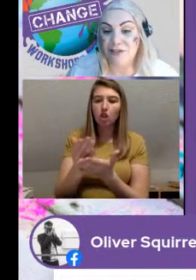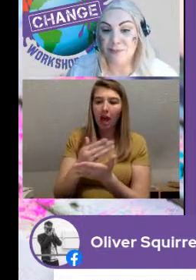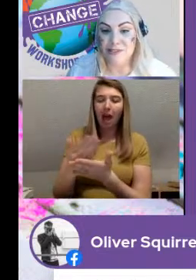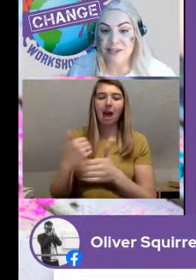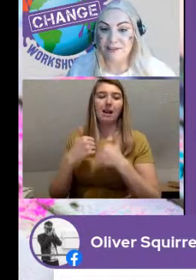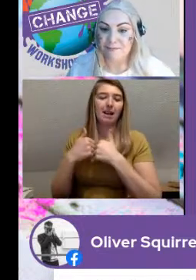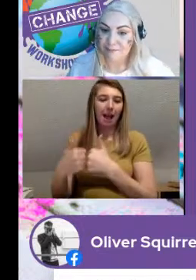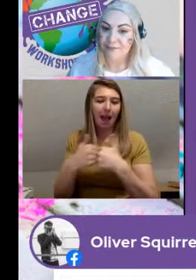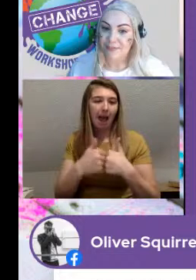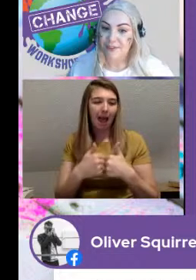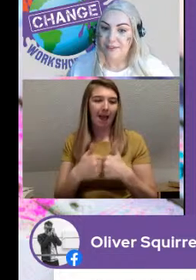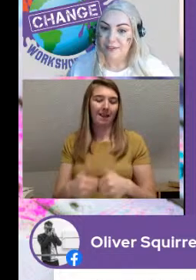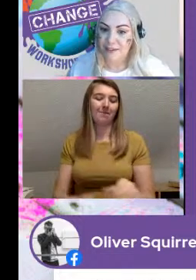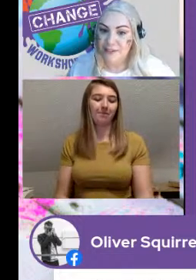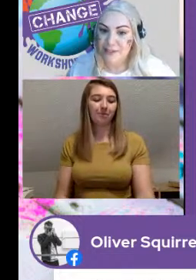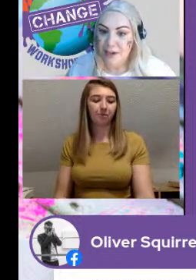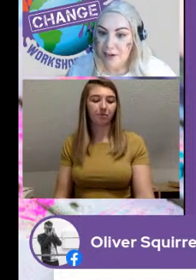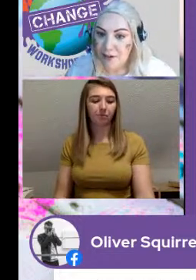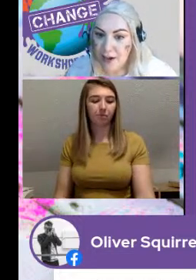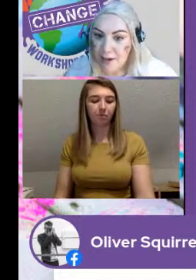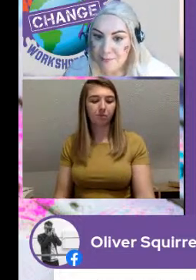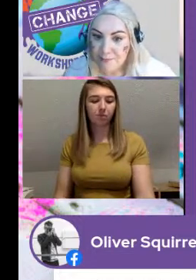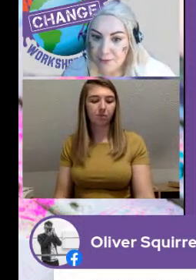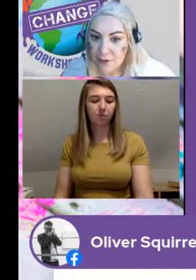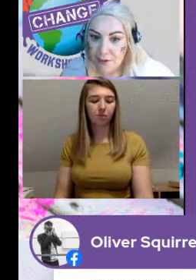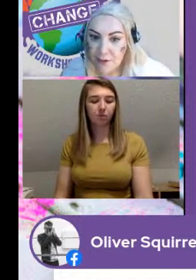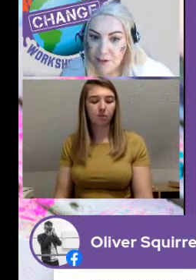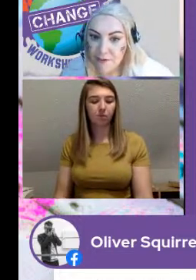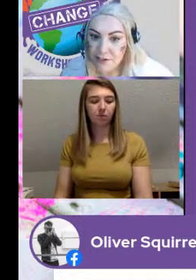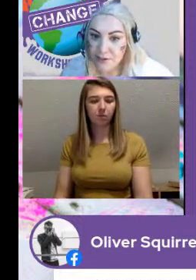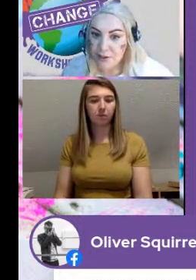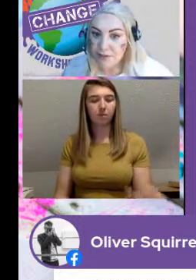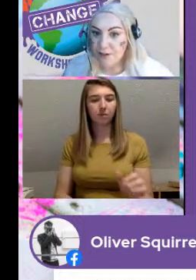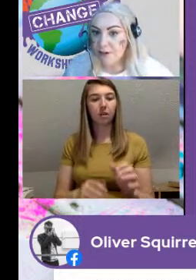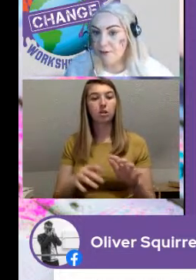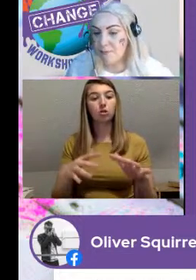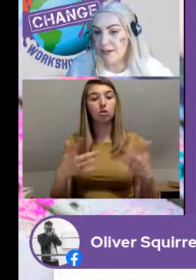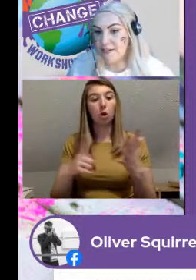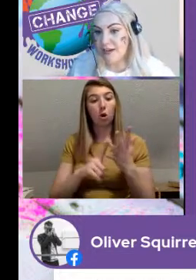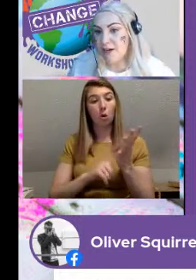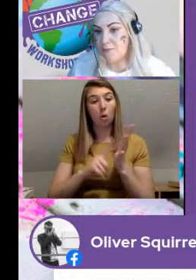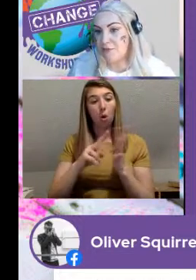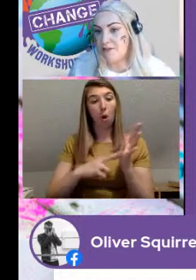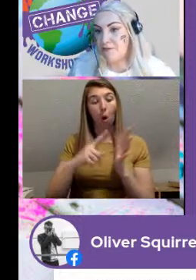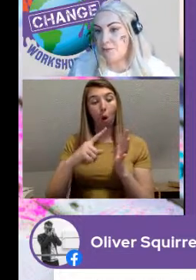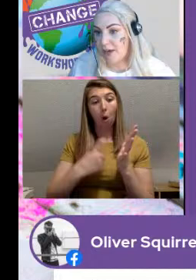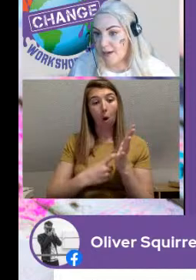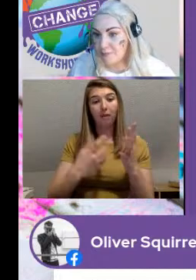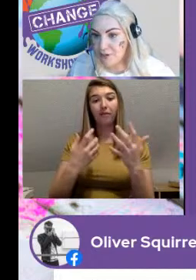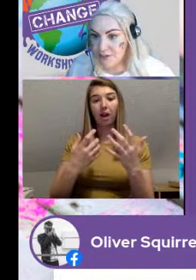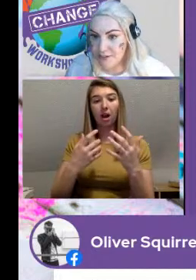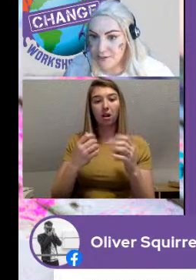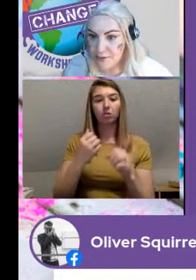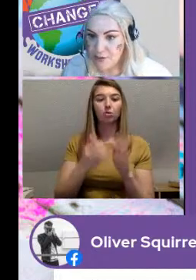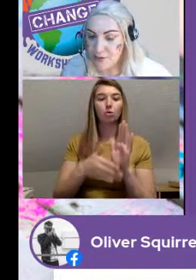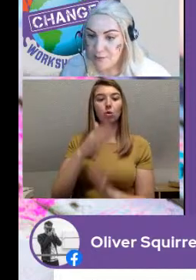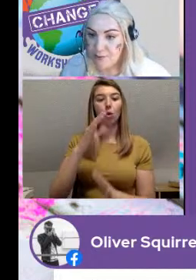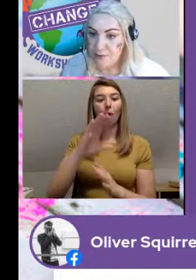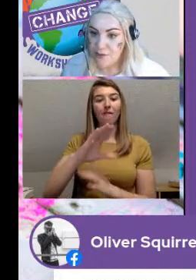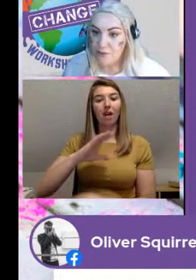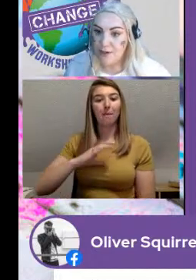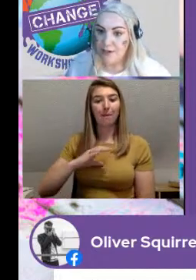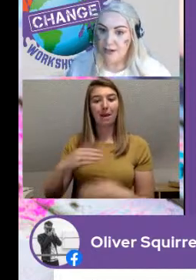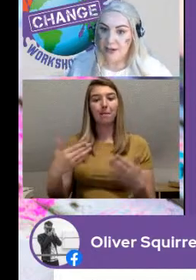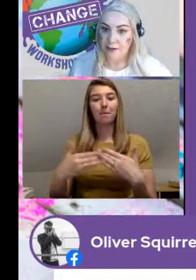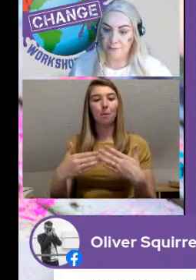caring, 100%. So Oliver has got the GoFundMe link to help deliver more captions, which is